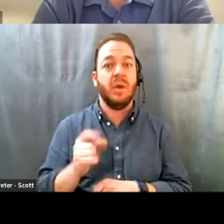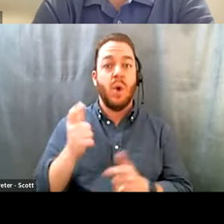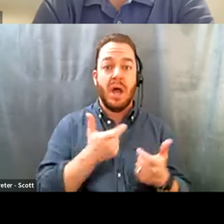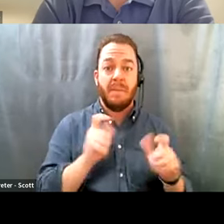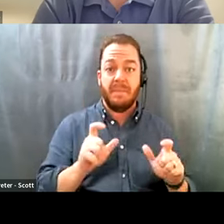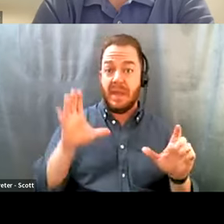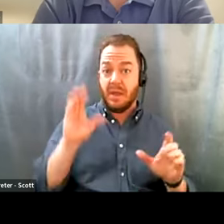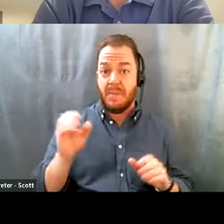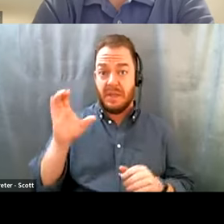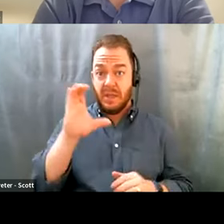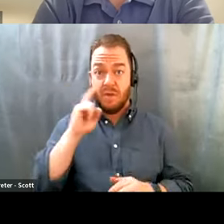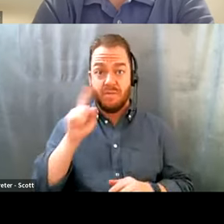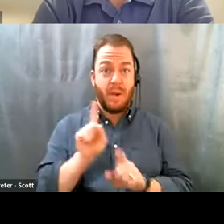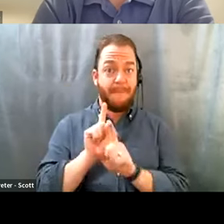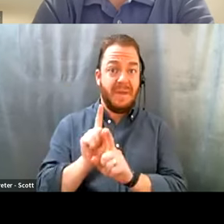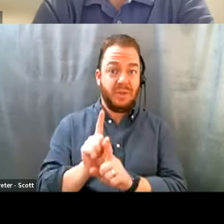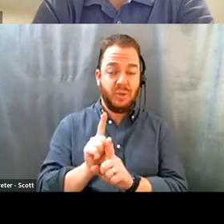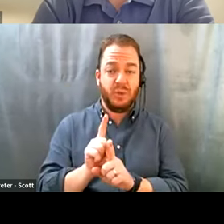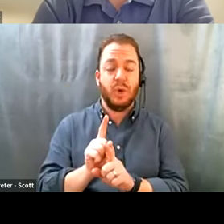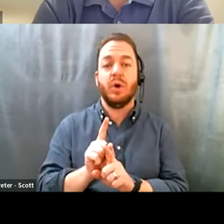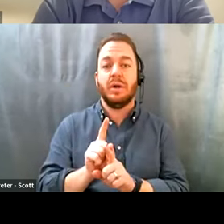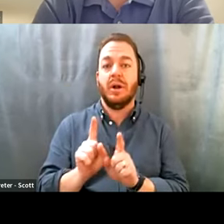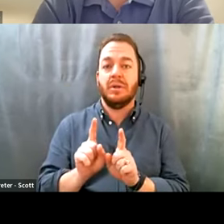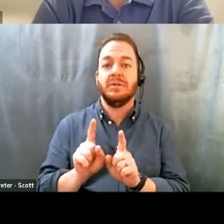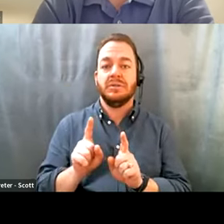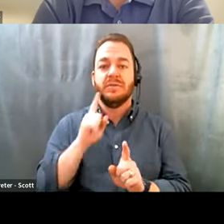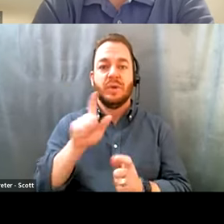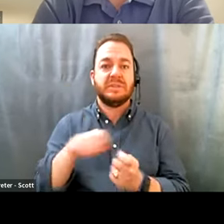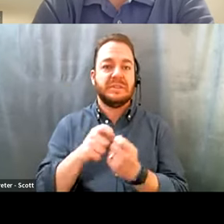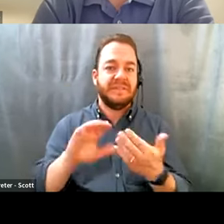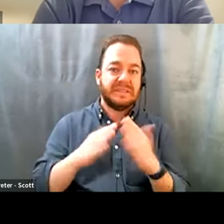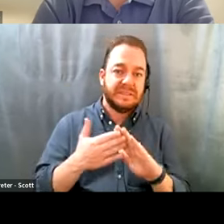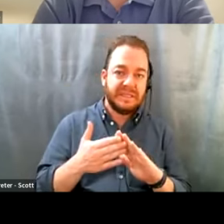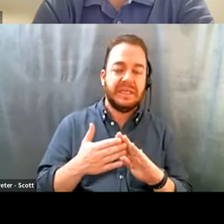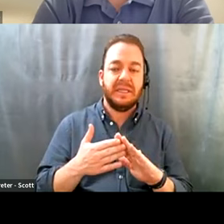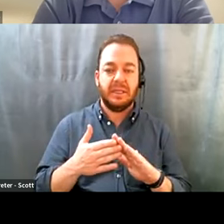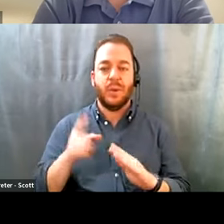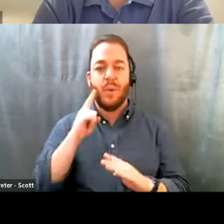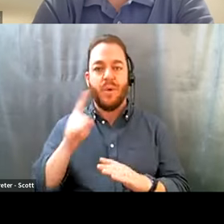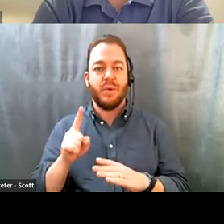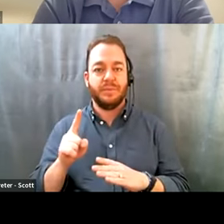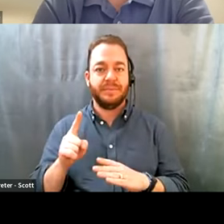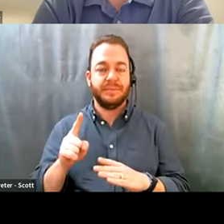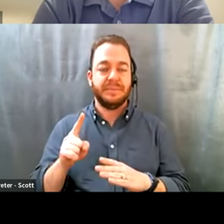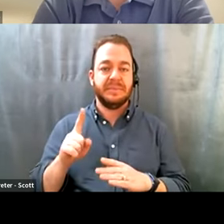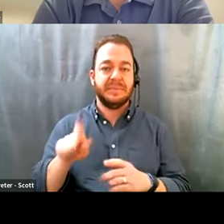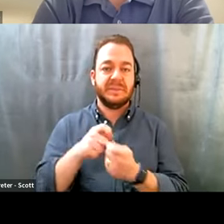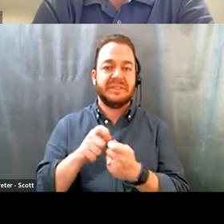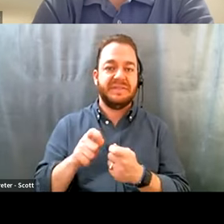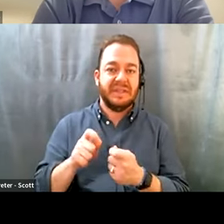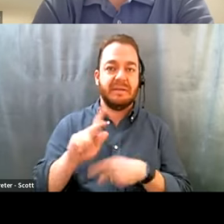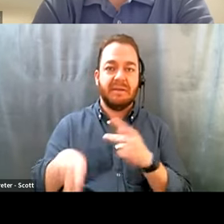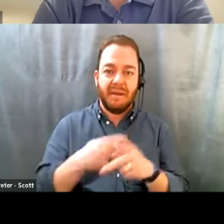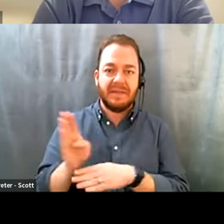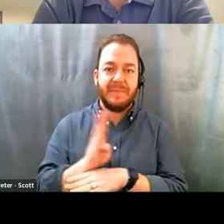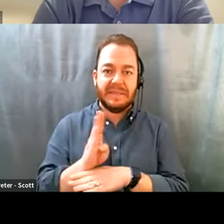looking for a mentor and a mentee in a certain city or in a certain business type, I mean, or building